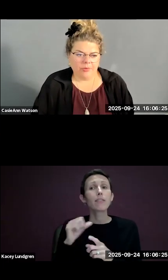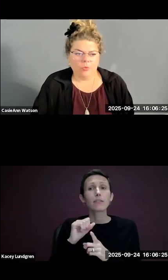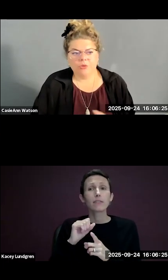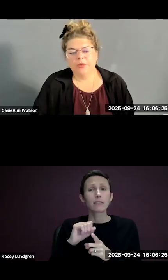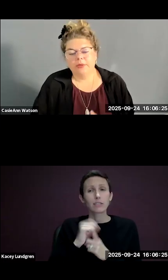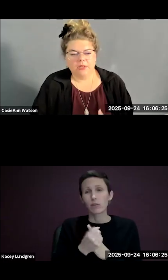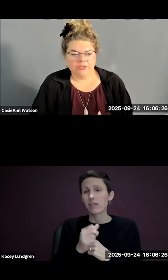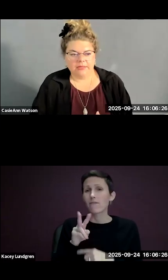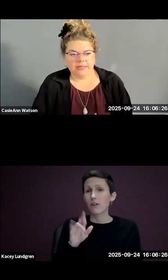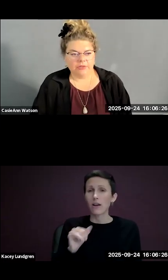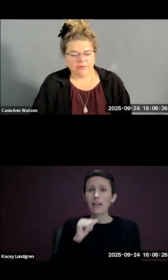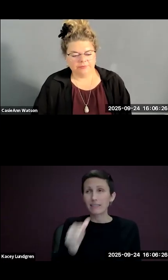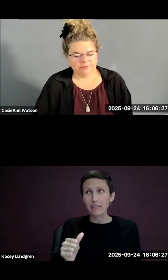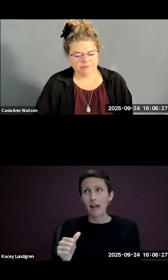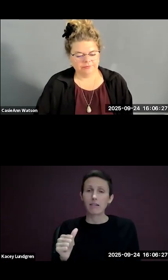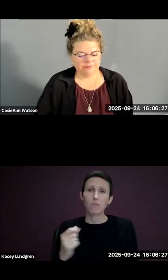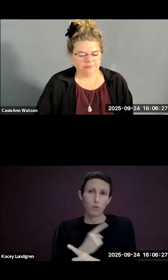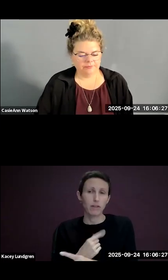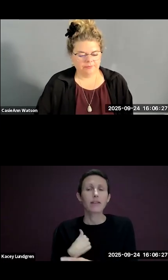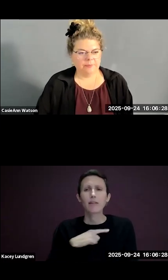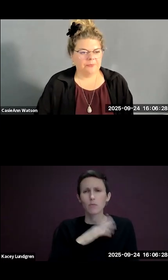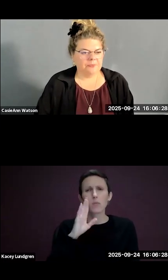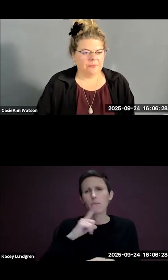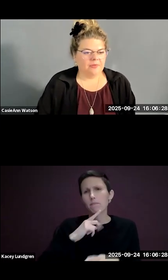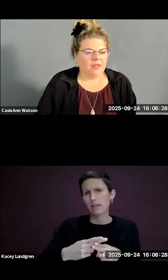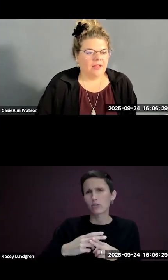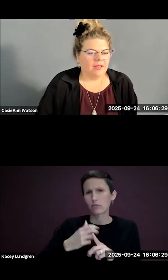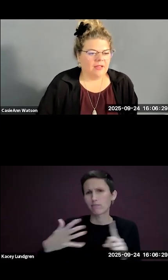is not feasible, which we will touch on later.